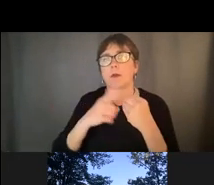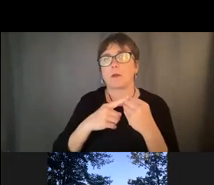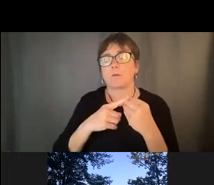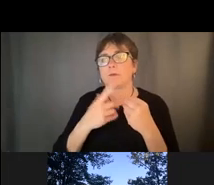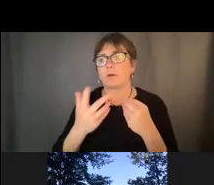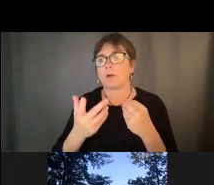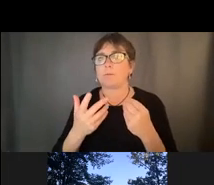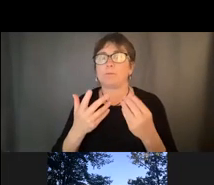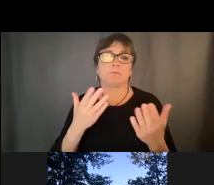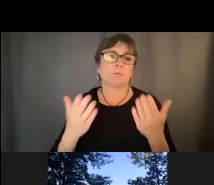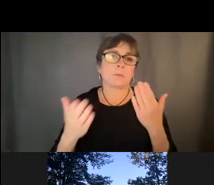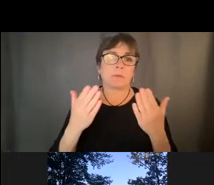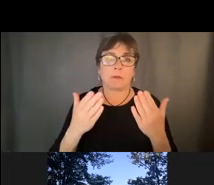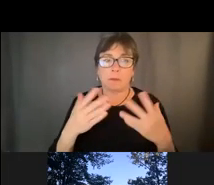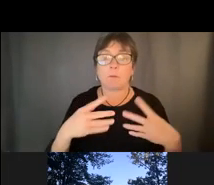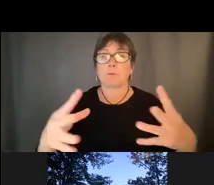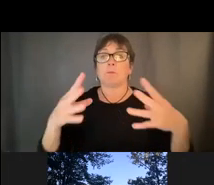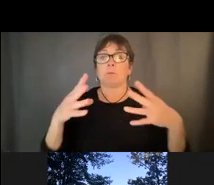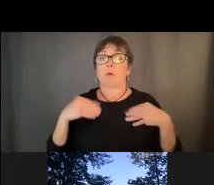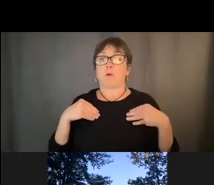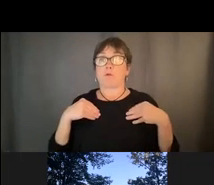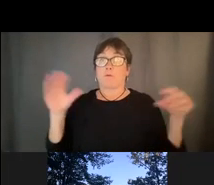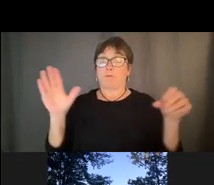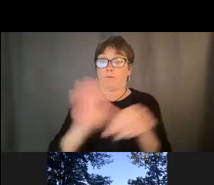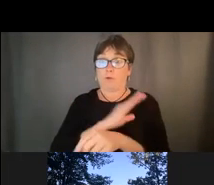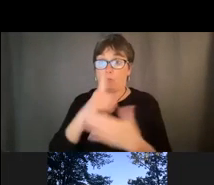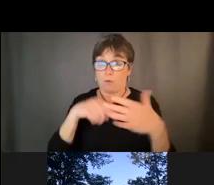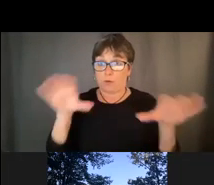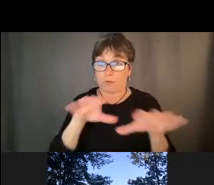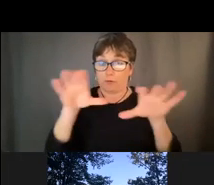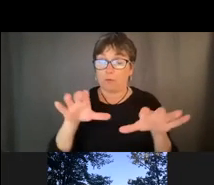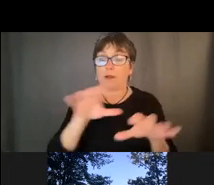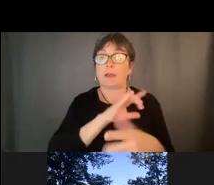like 100% ownership of what they're doing and becoming youth leaders.